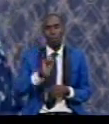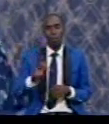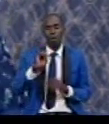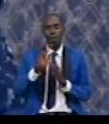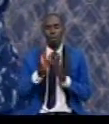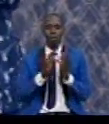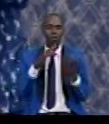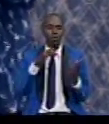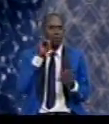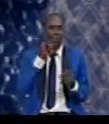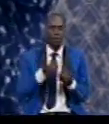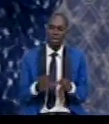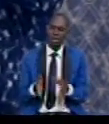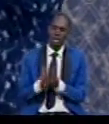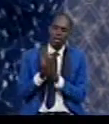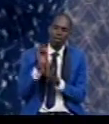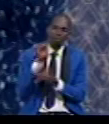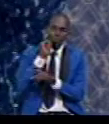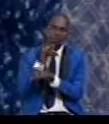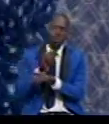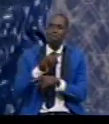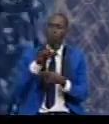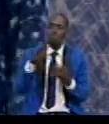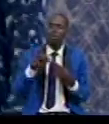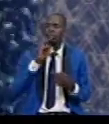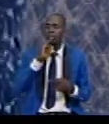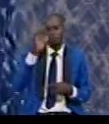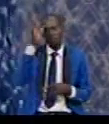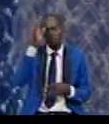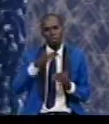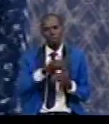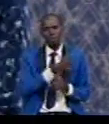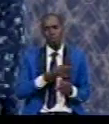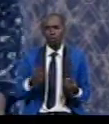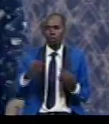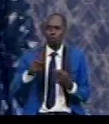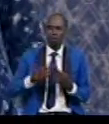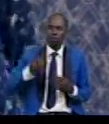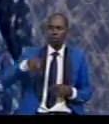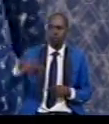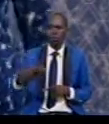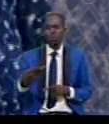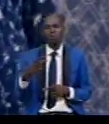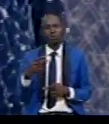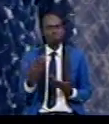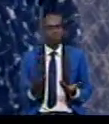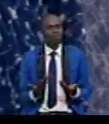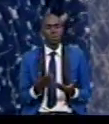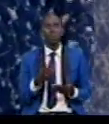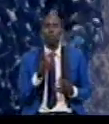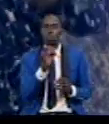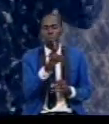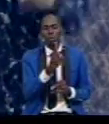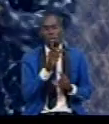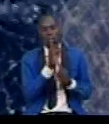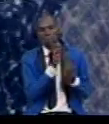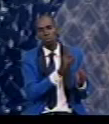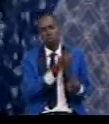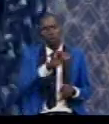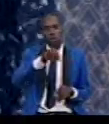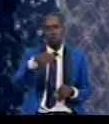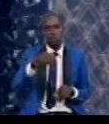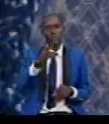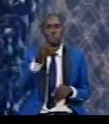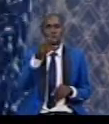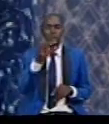Kumuyi coming to Port Harcourt? I was shocked. I look at her like this. I say, it's July. But God made it